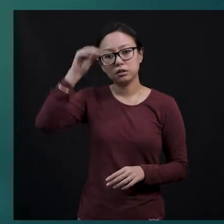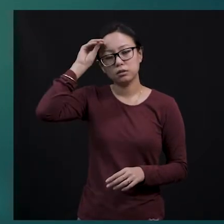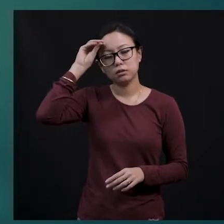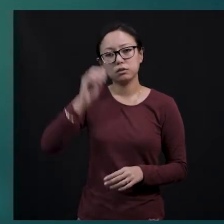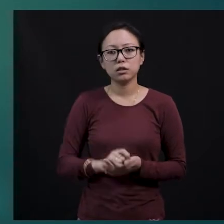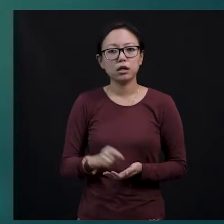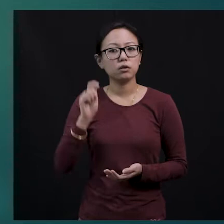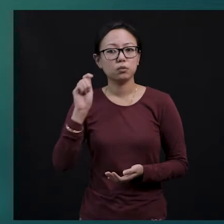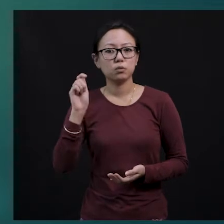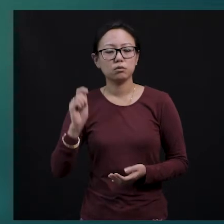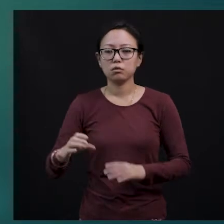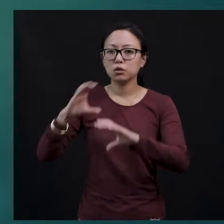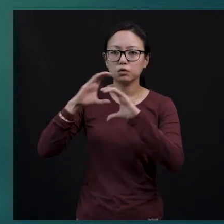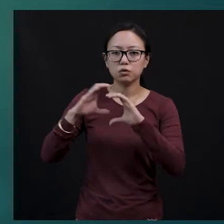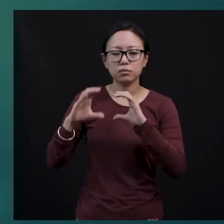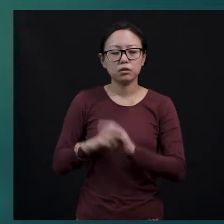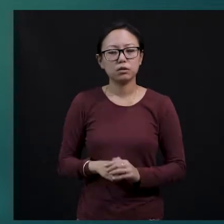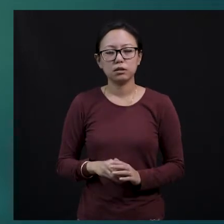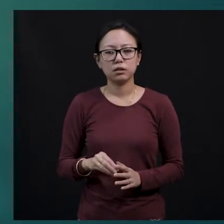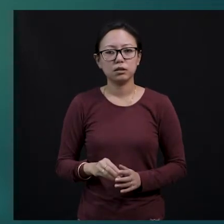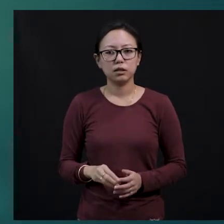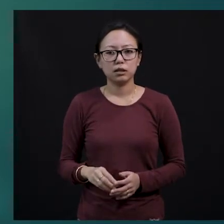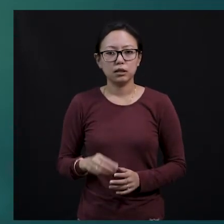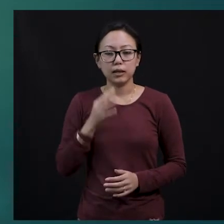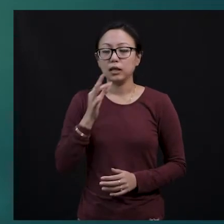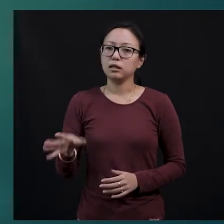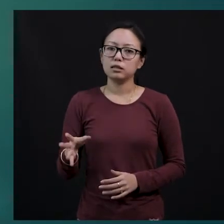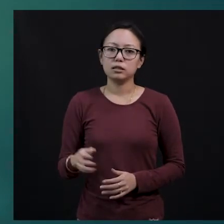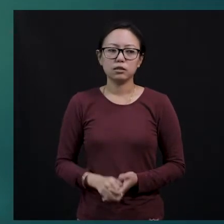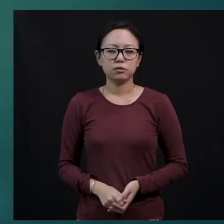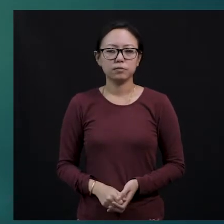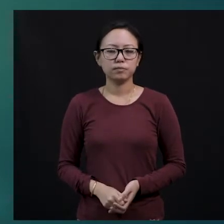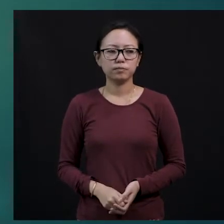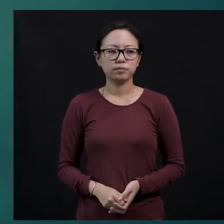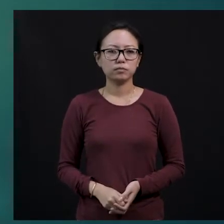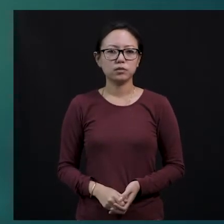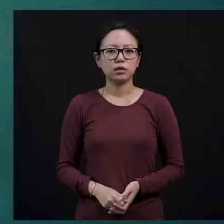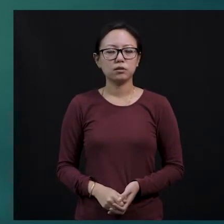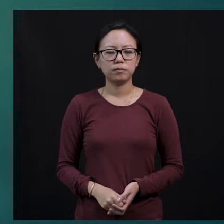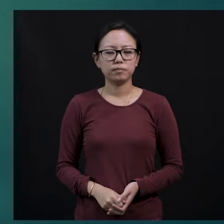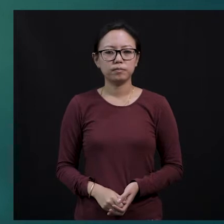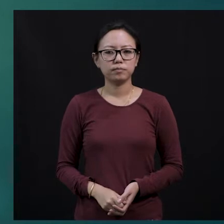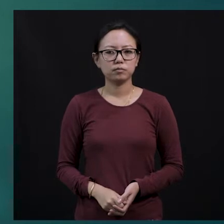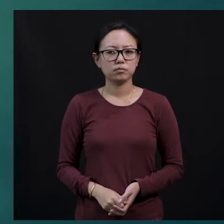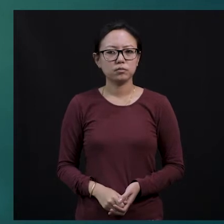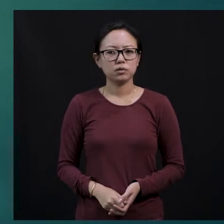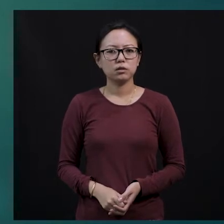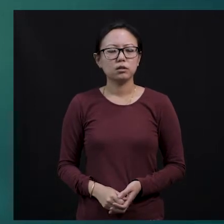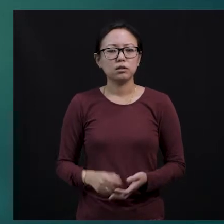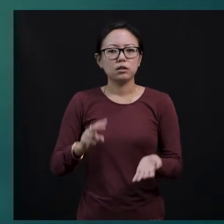different countries, did they get an idea and a feeling of nationalism? So we understood that a feeling